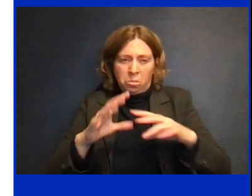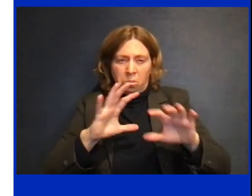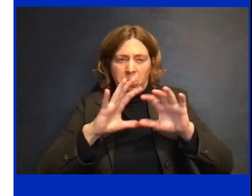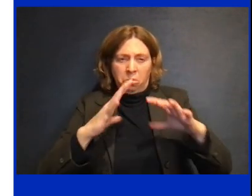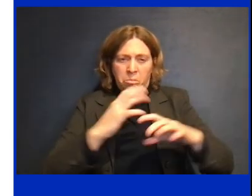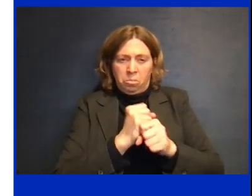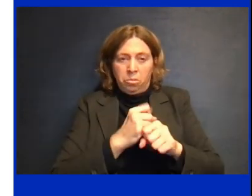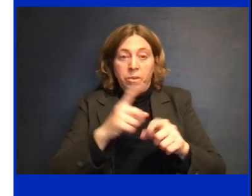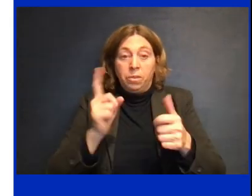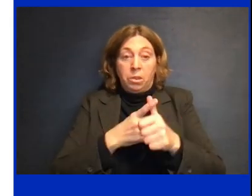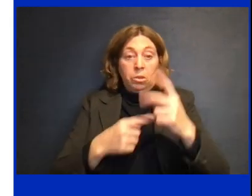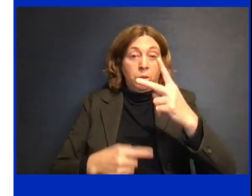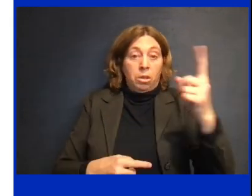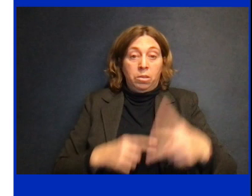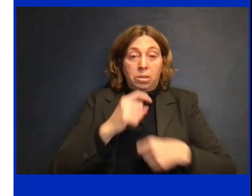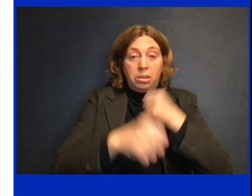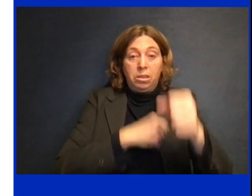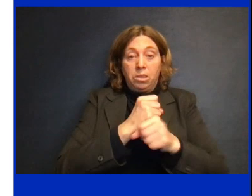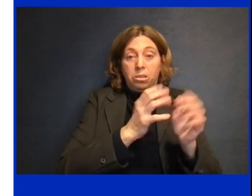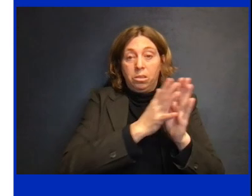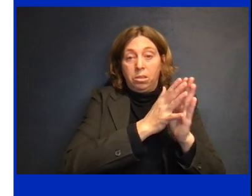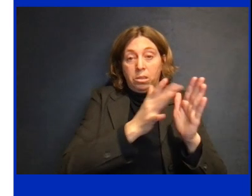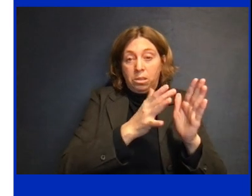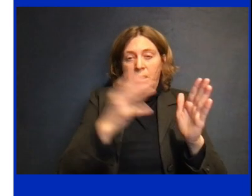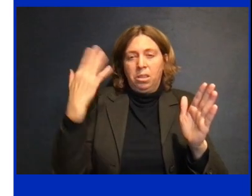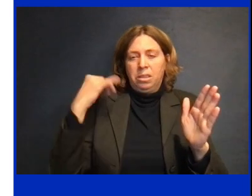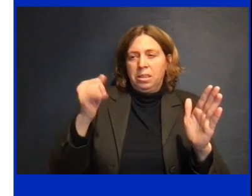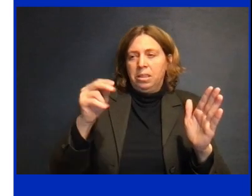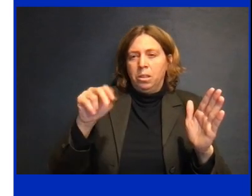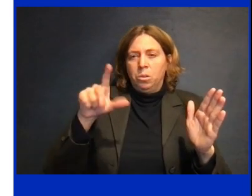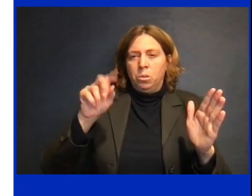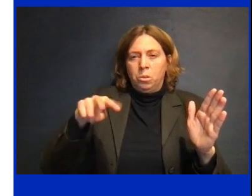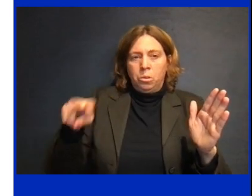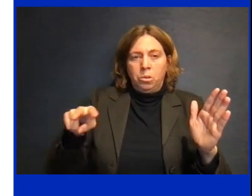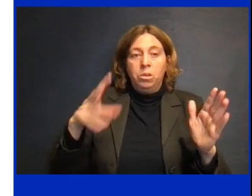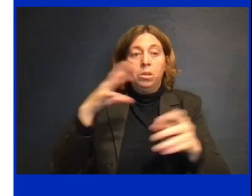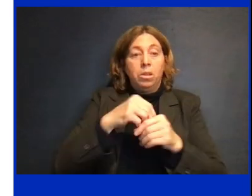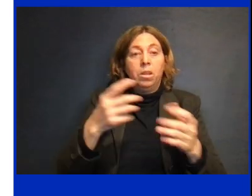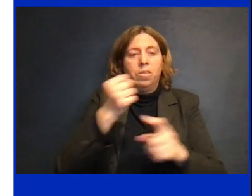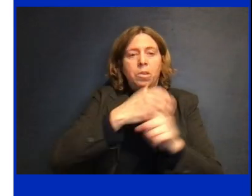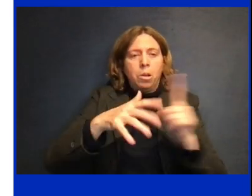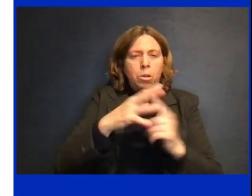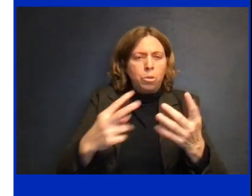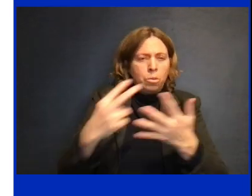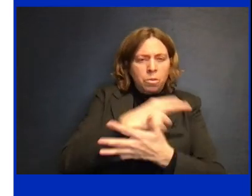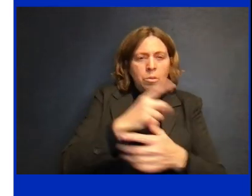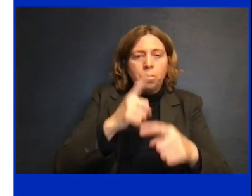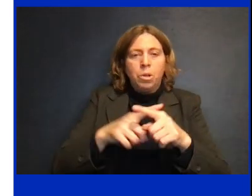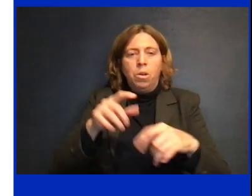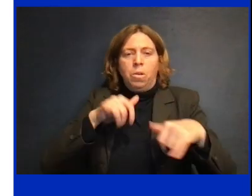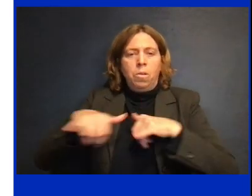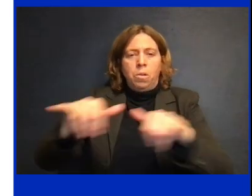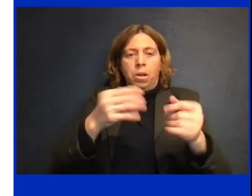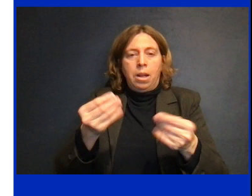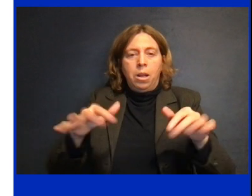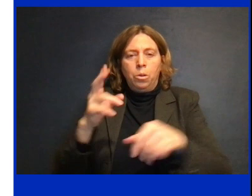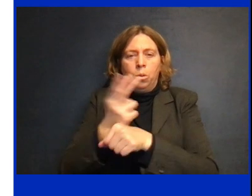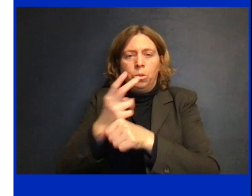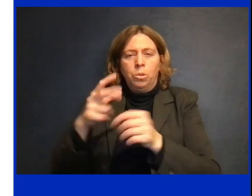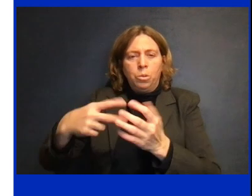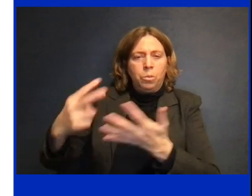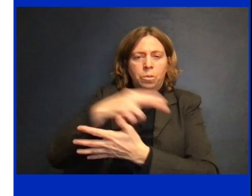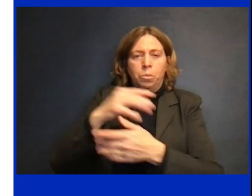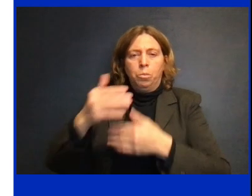the project, beginning in January 2022, consists of an environmental review and the Uniform Land Use